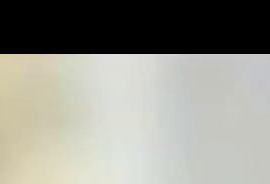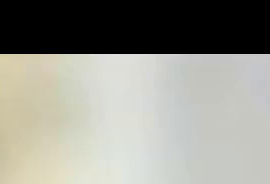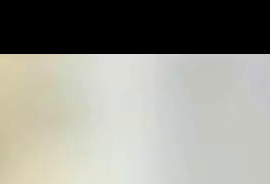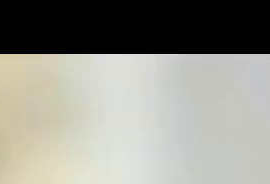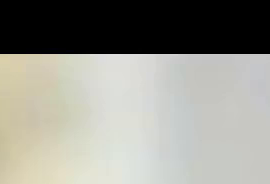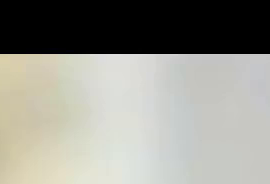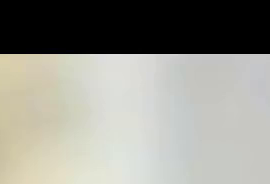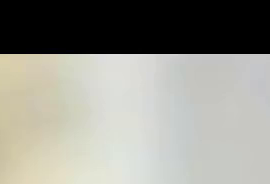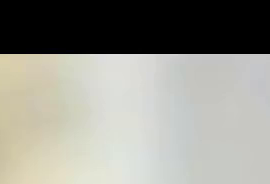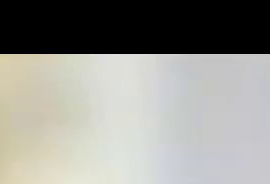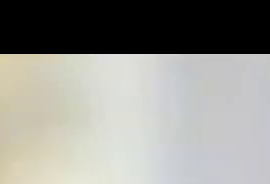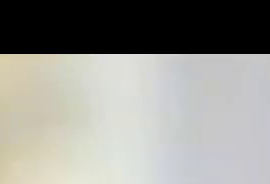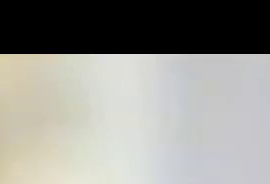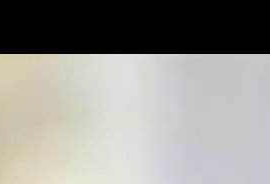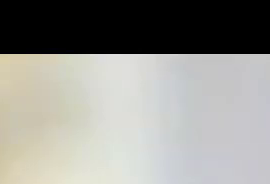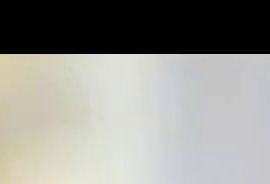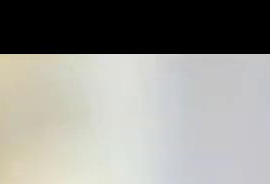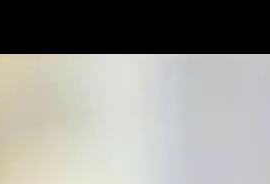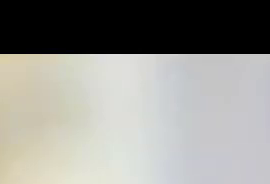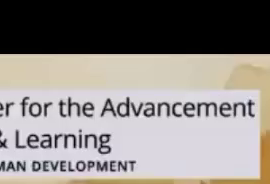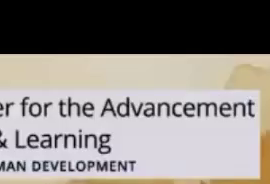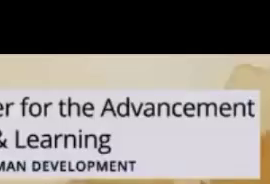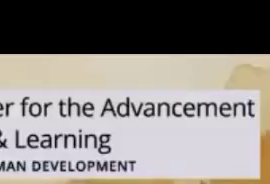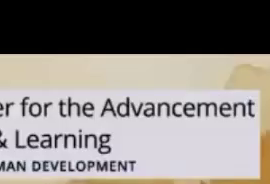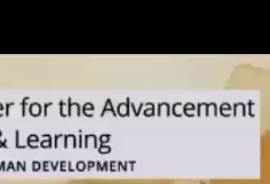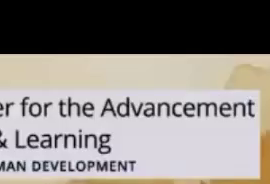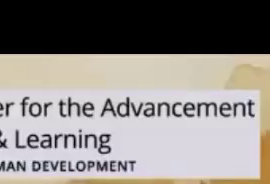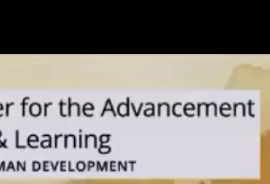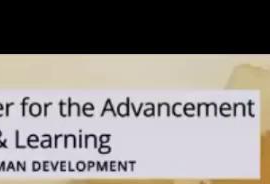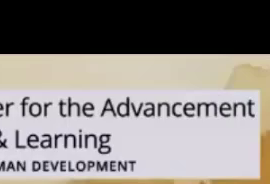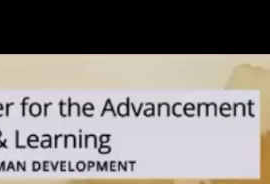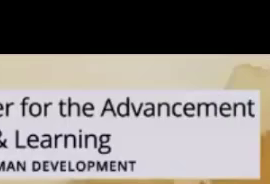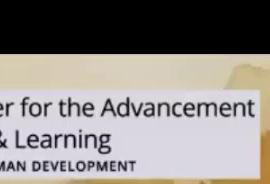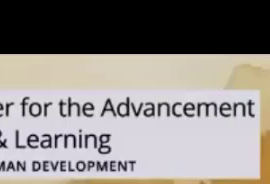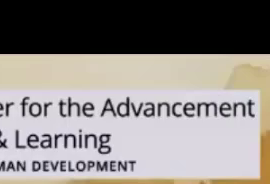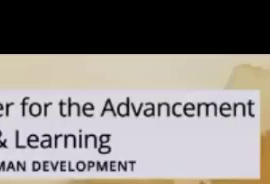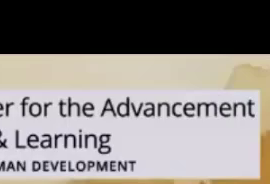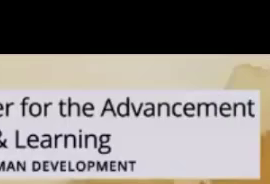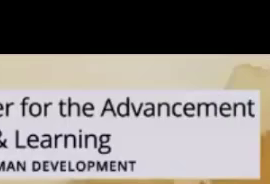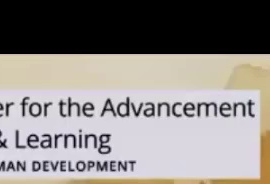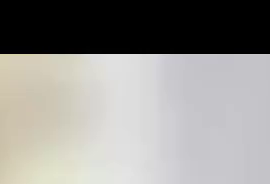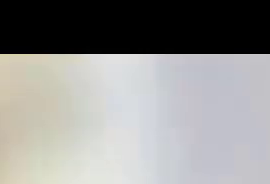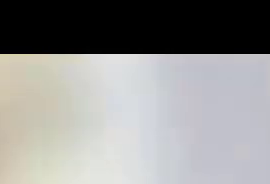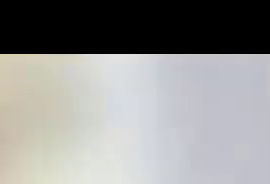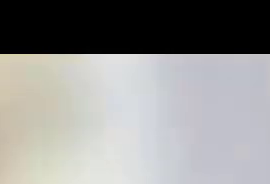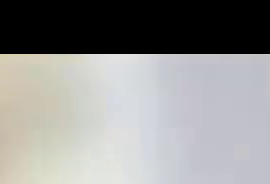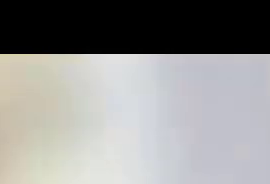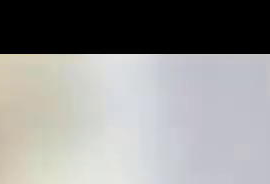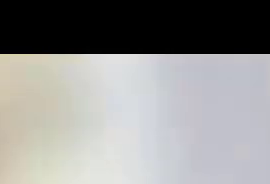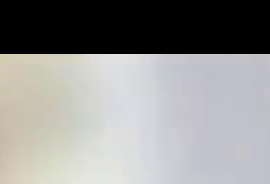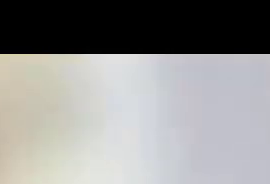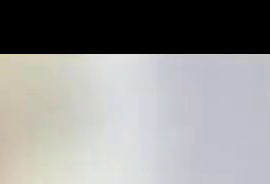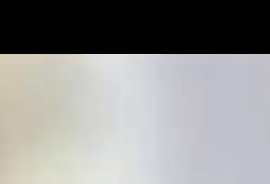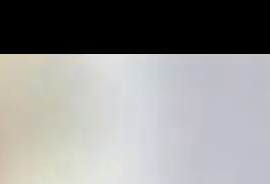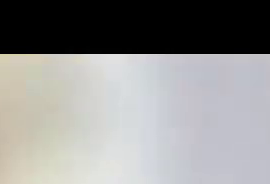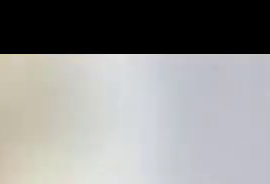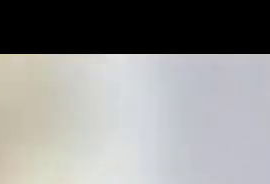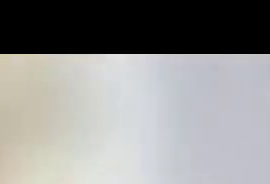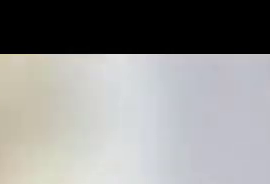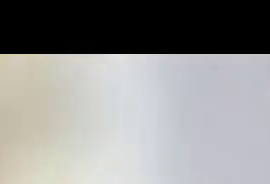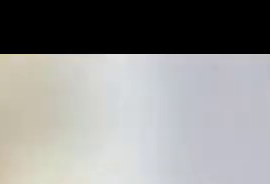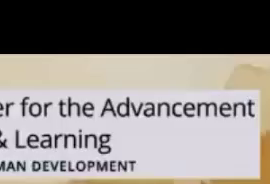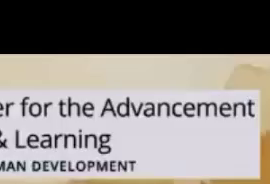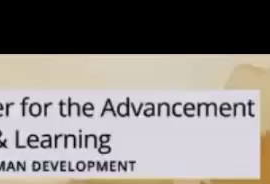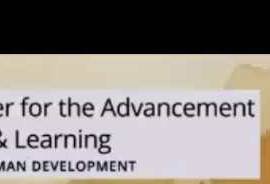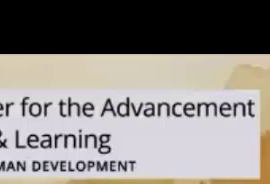my old stuff and update it, so that I should probably be done with all of the slides that I've made so far by this time next week.